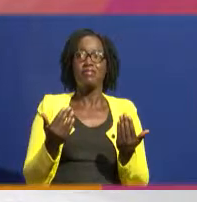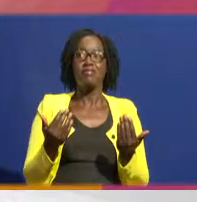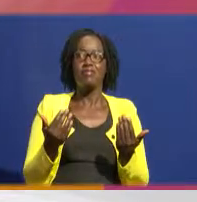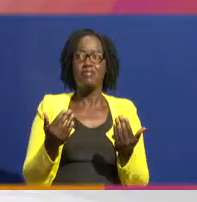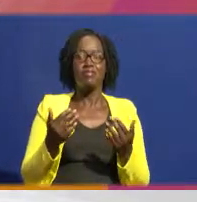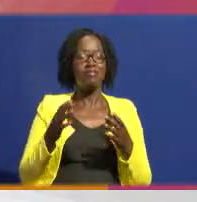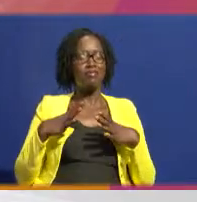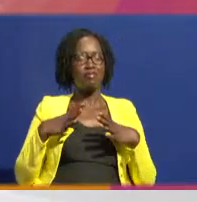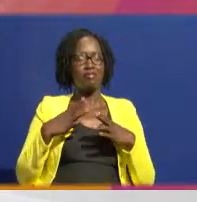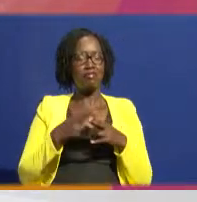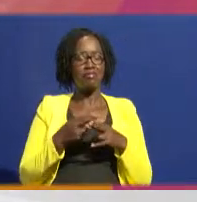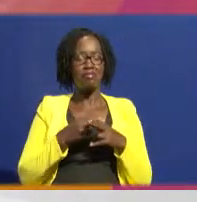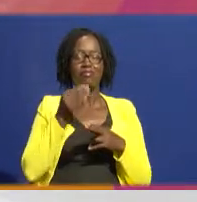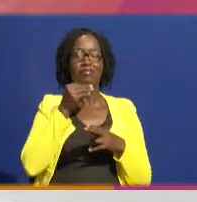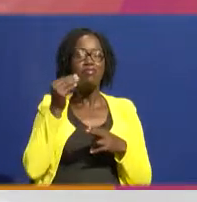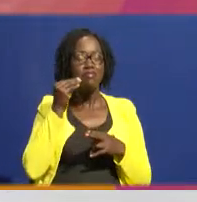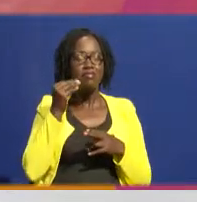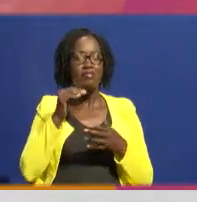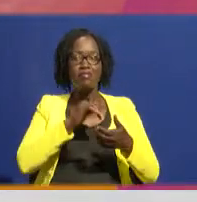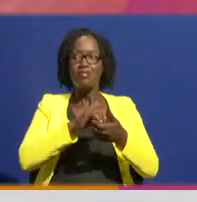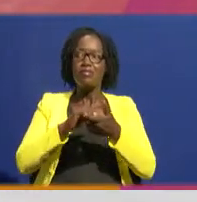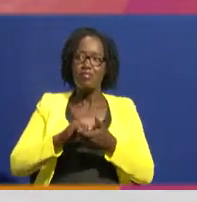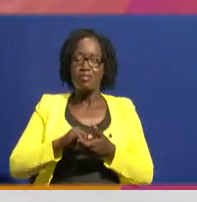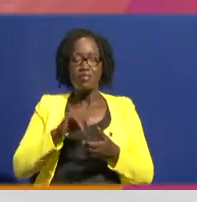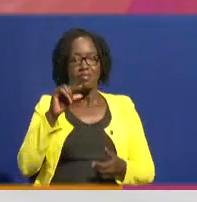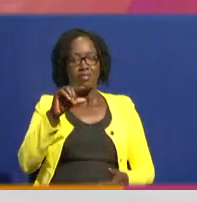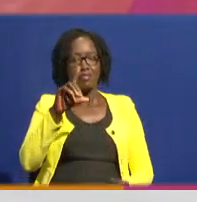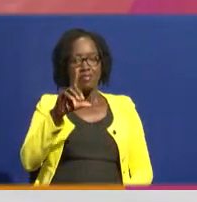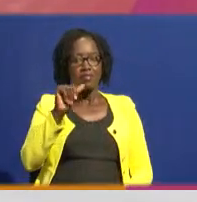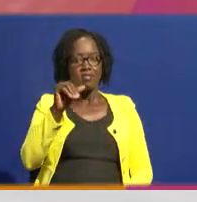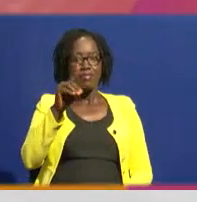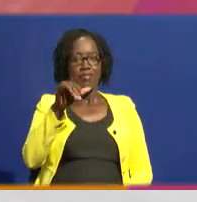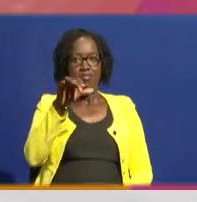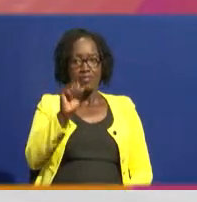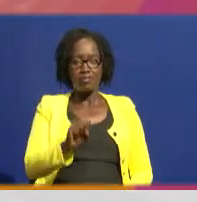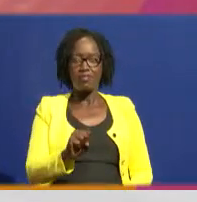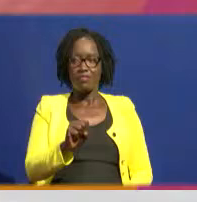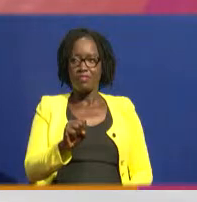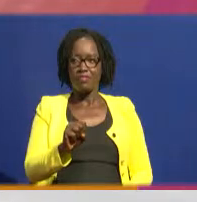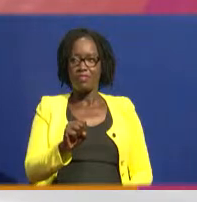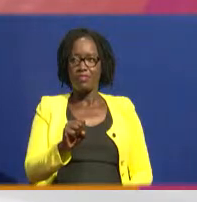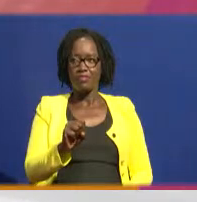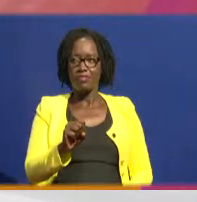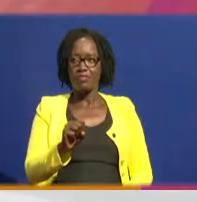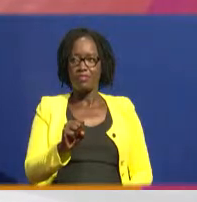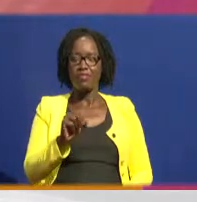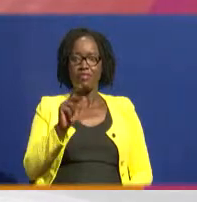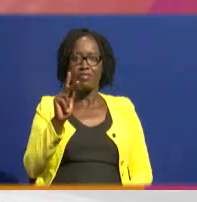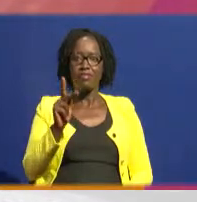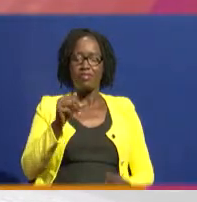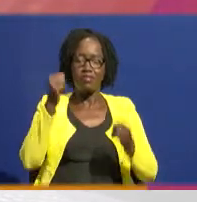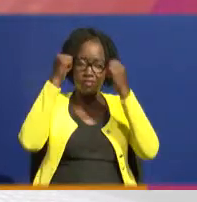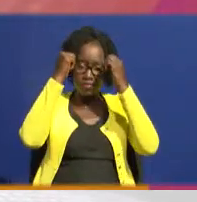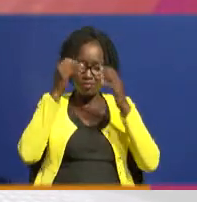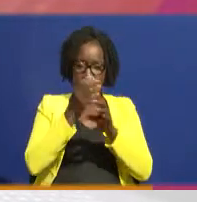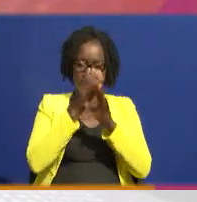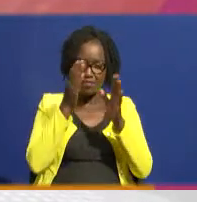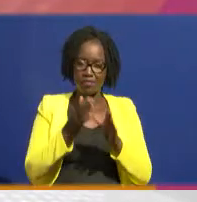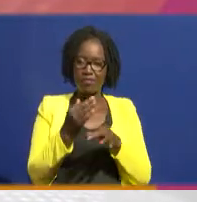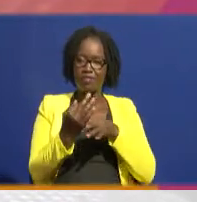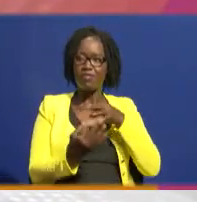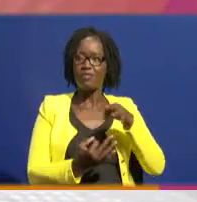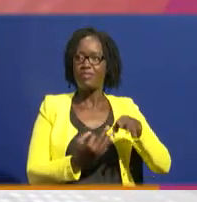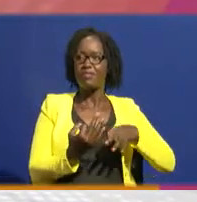for the holidays, and I've been engaging Gladys Karani, who is the National Field Coordinator of the Kenya Student Christian